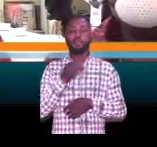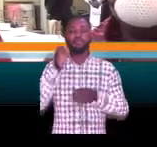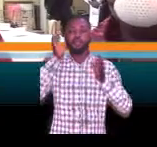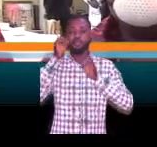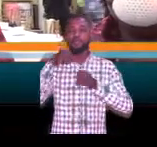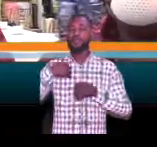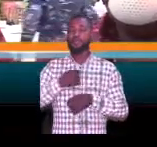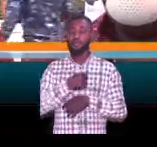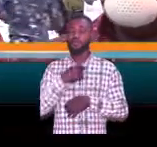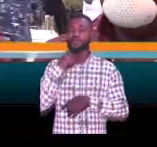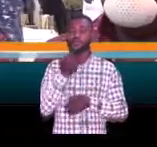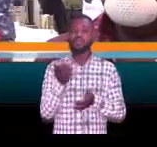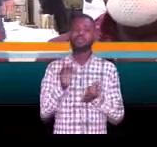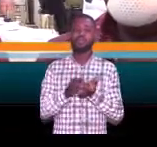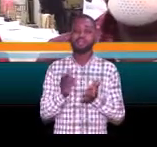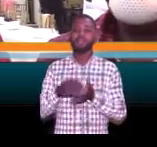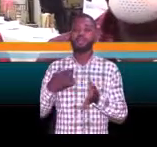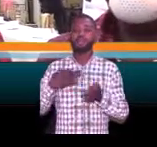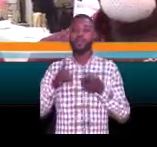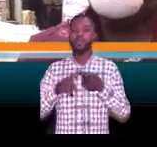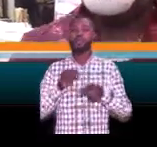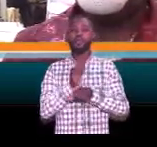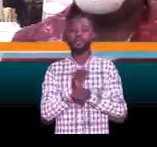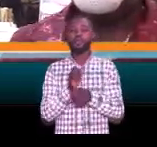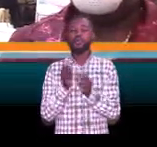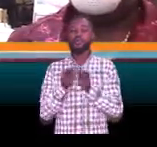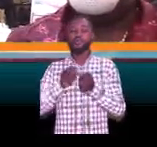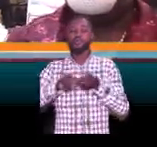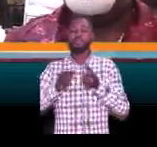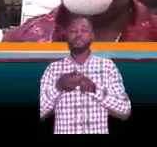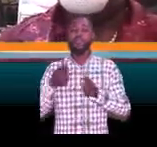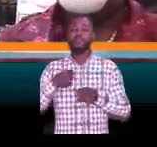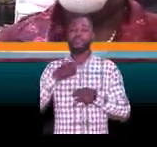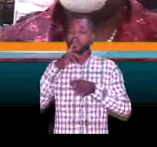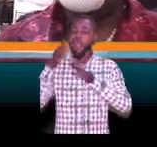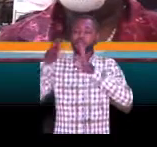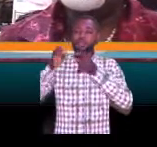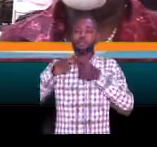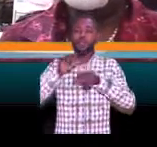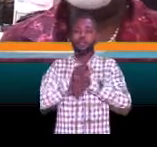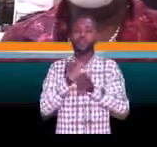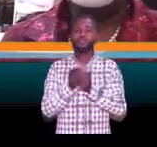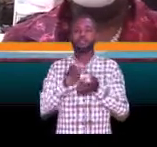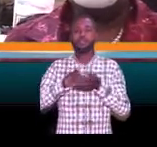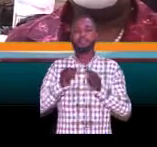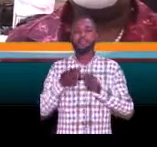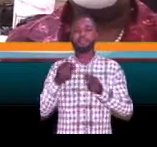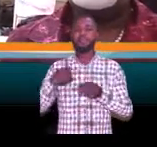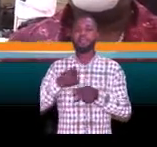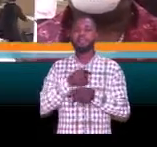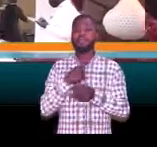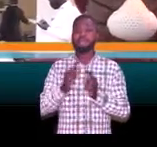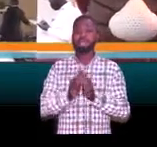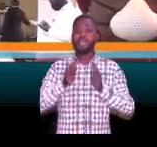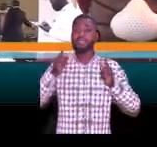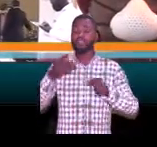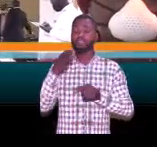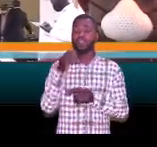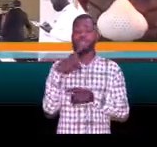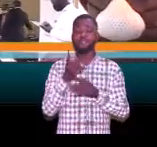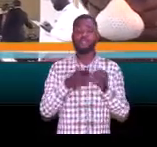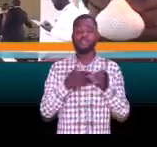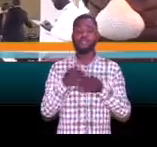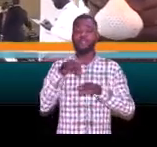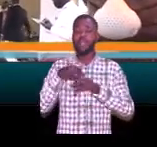Ministry of Education, we've said over and over that we want to work with partners. We are open to working with partners because we know the magnitude